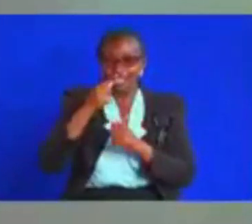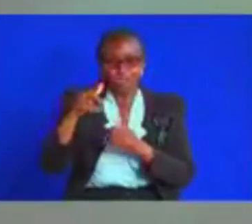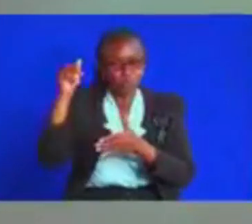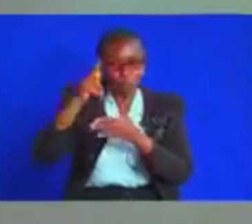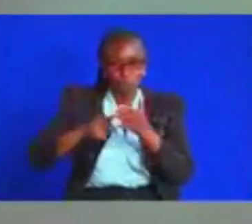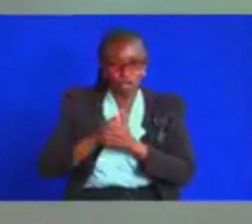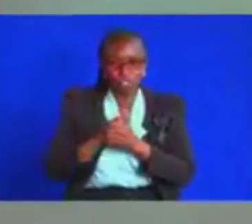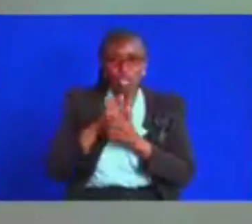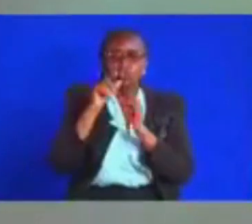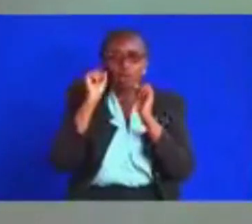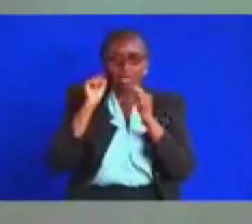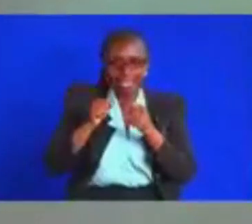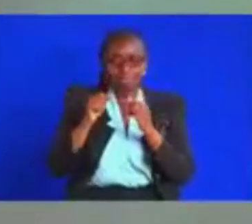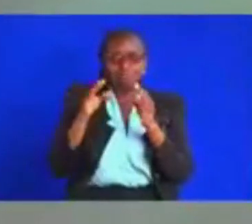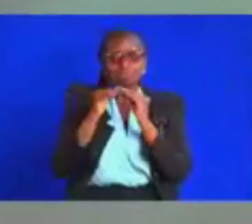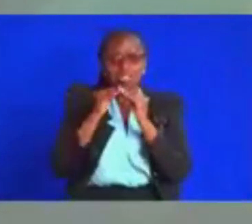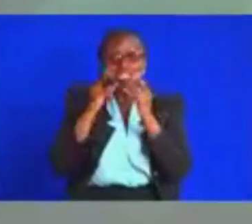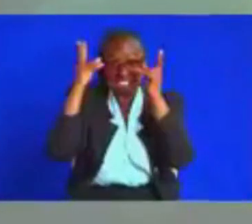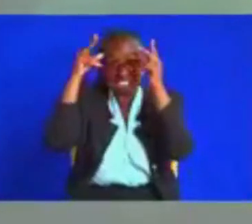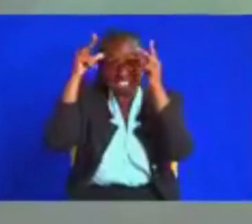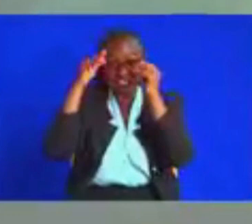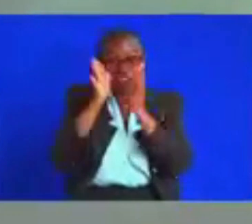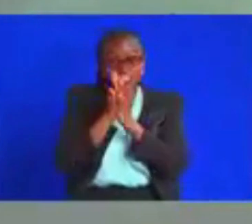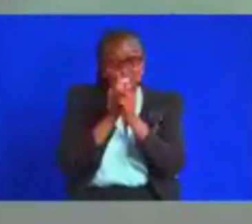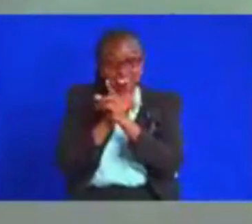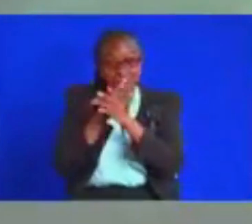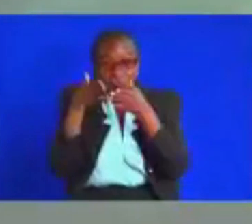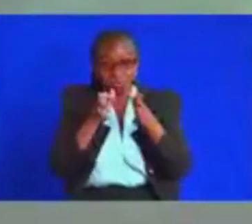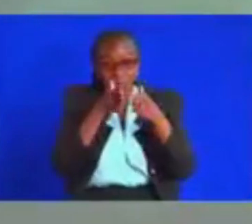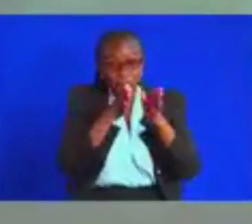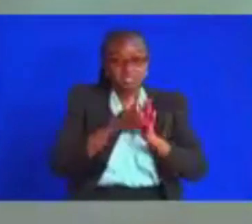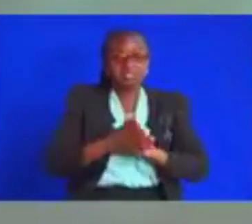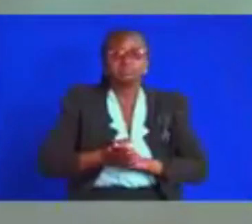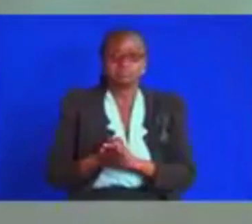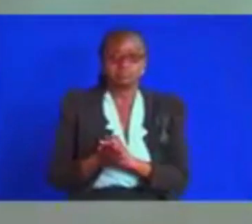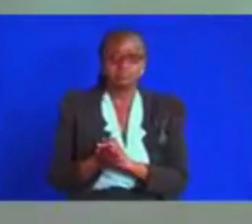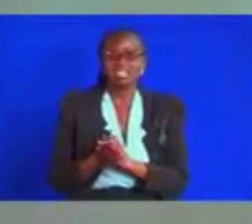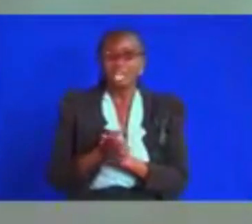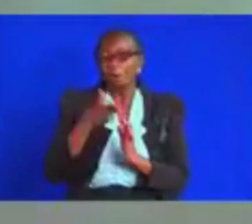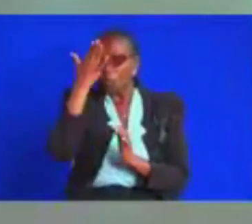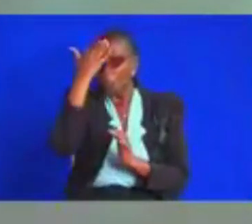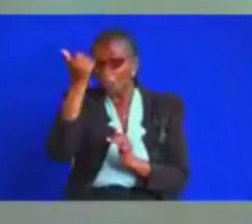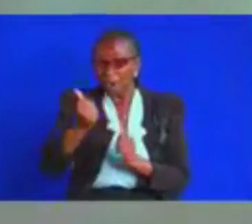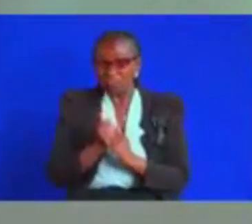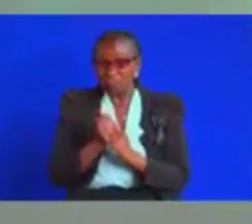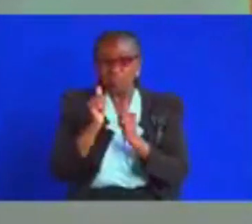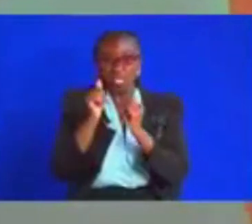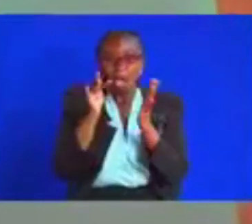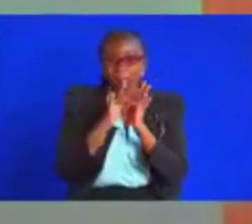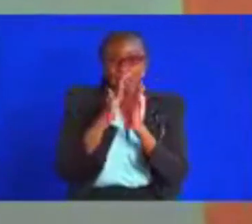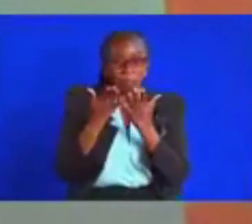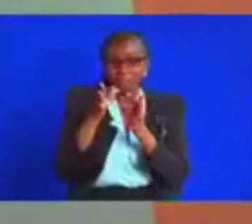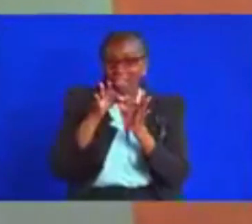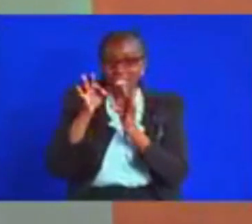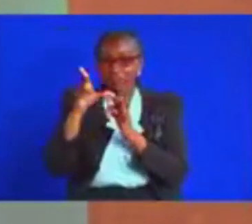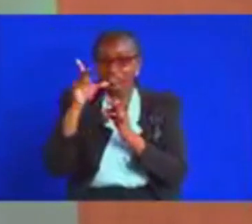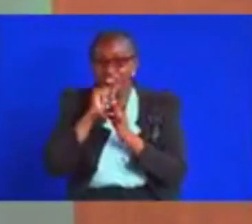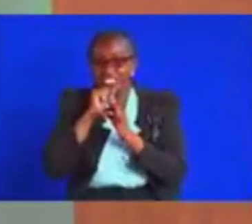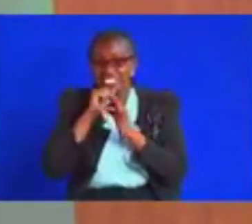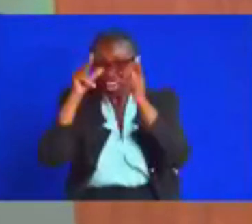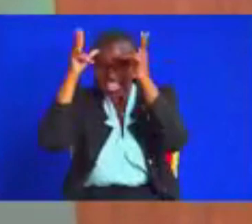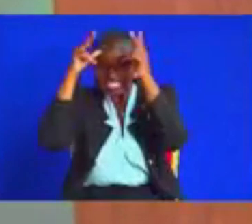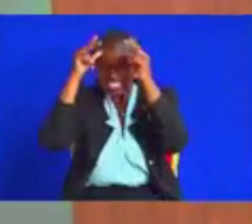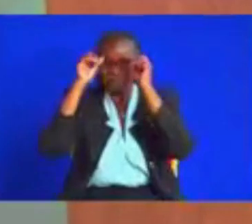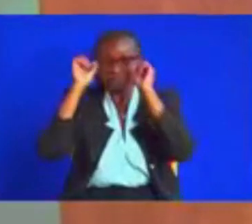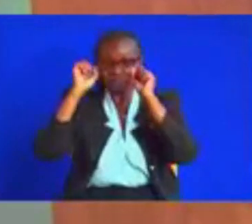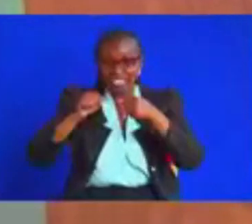are going to meet the devil in his various forms. Because the Bible says Satan can